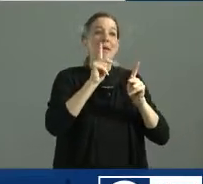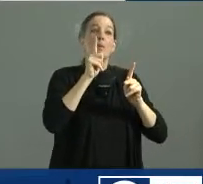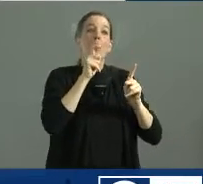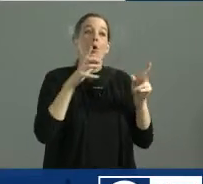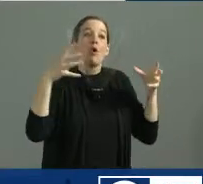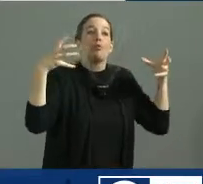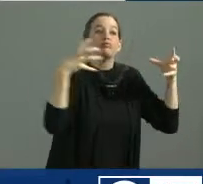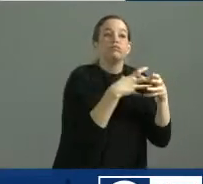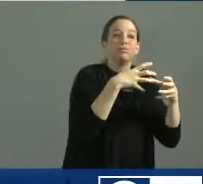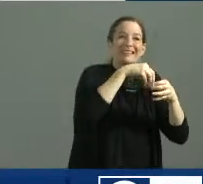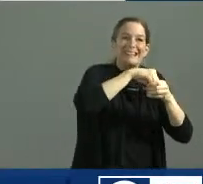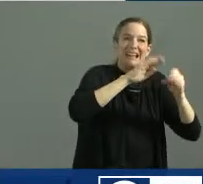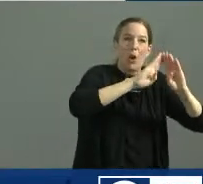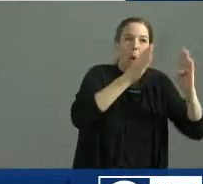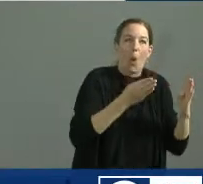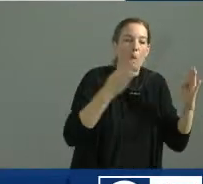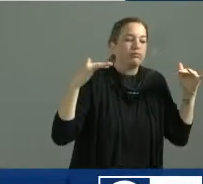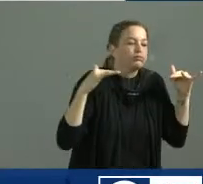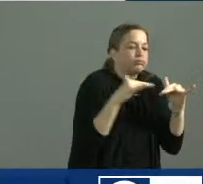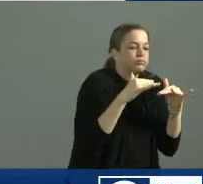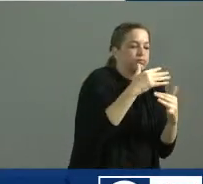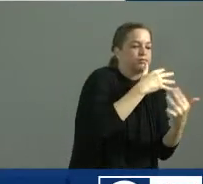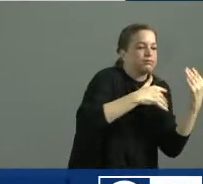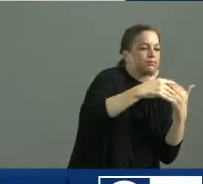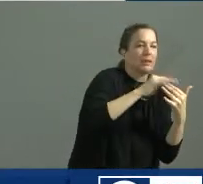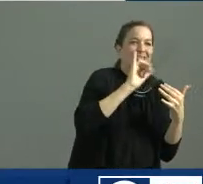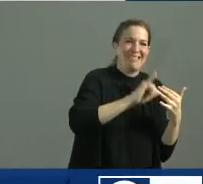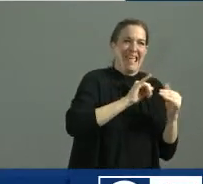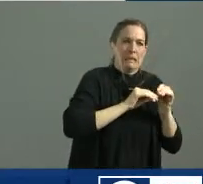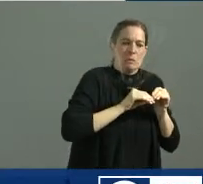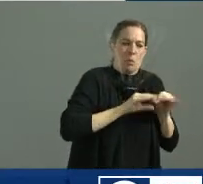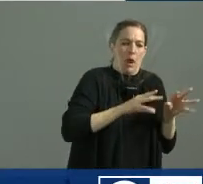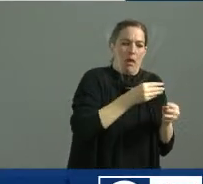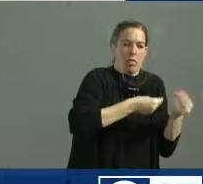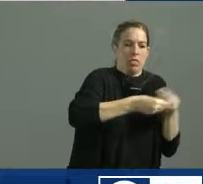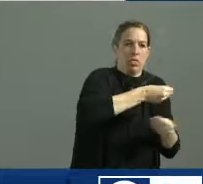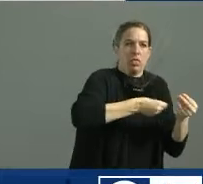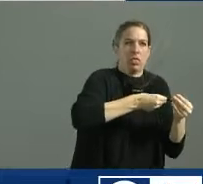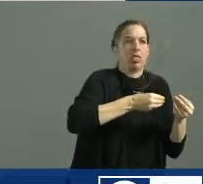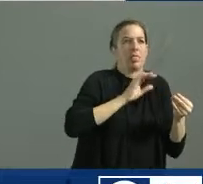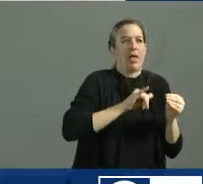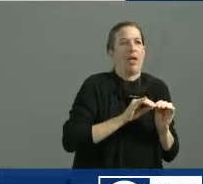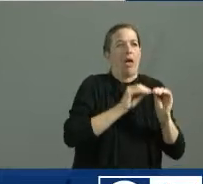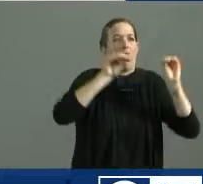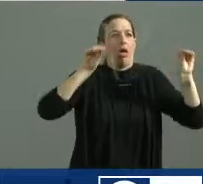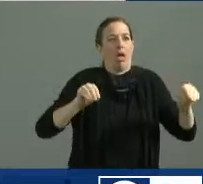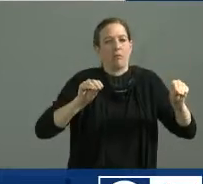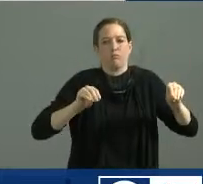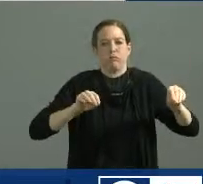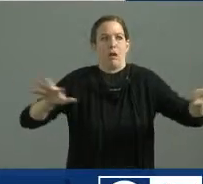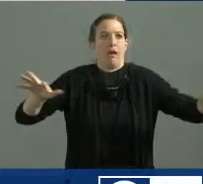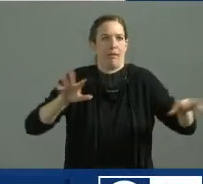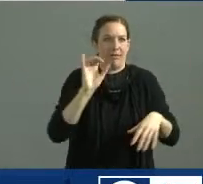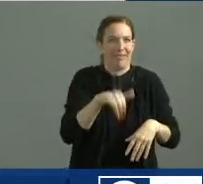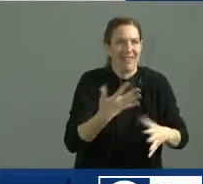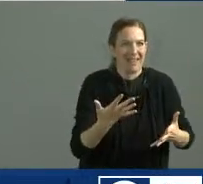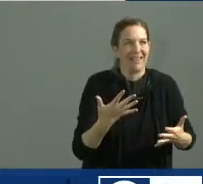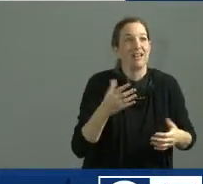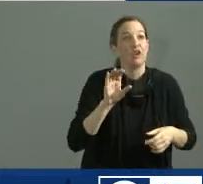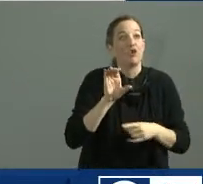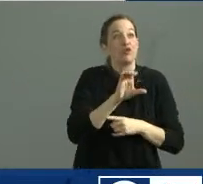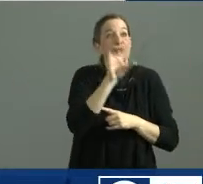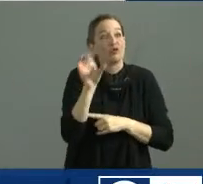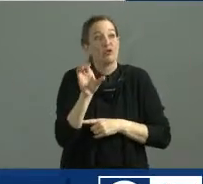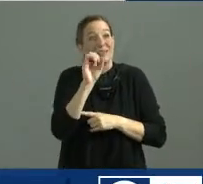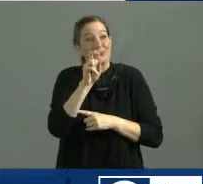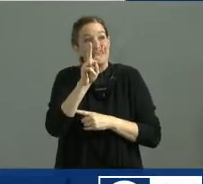look at the data, 3 to 5 days after Christmas and Christmas Eve are our highest days yet.